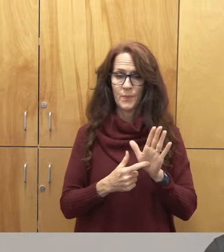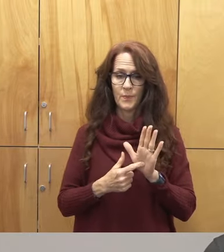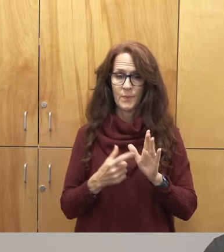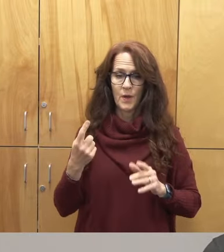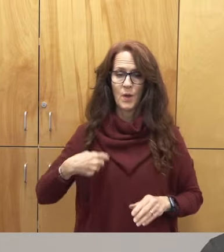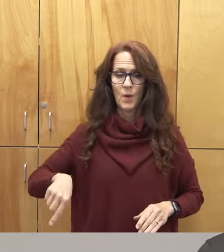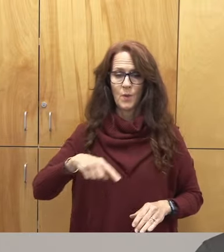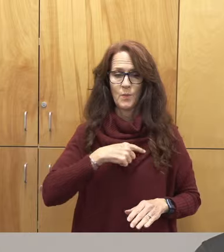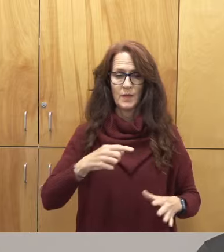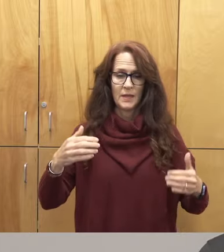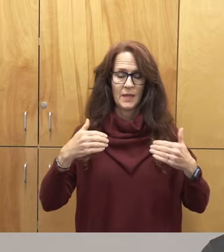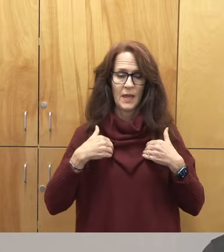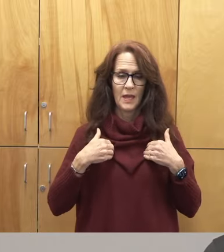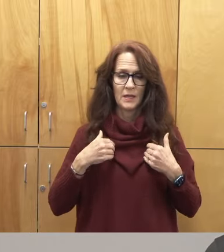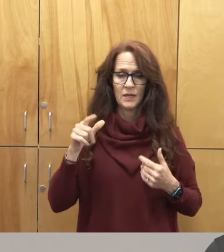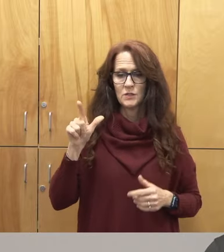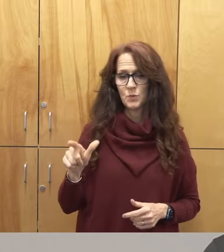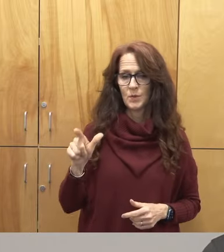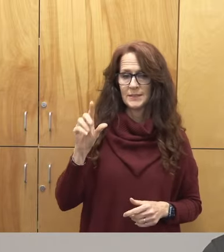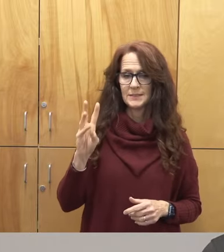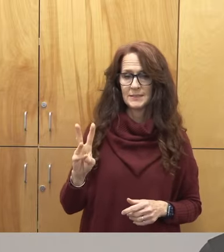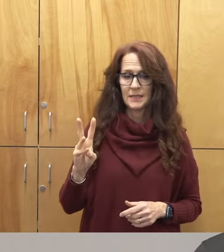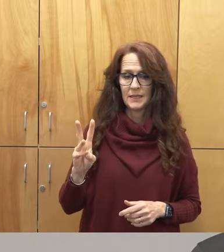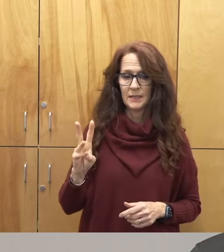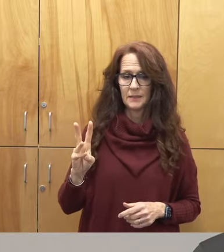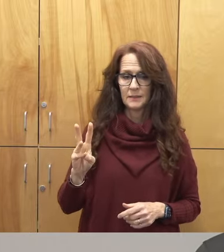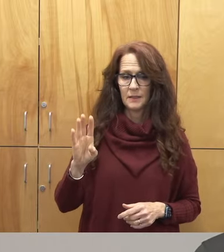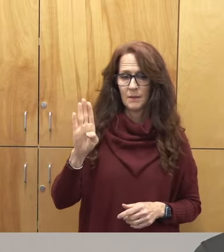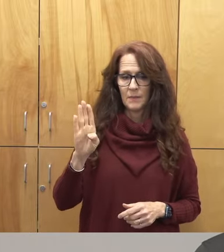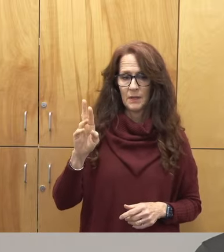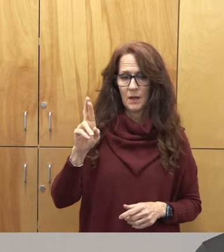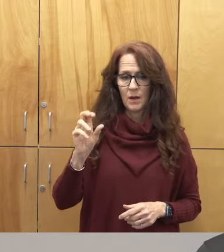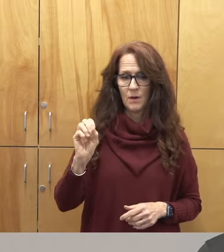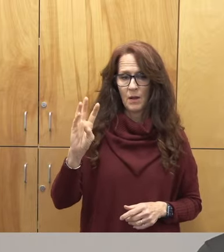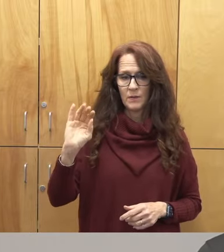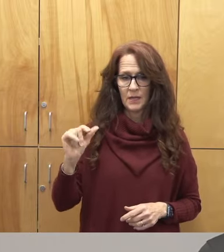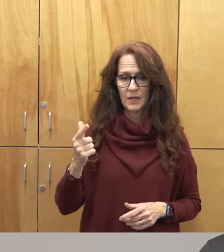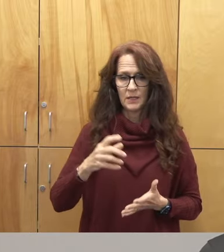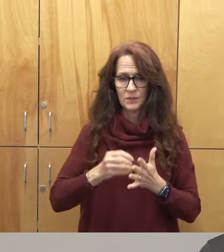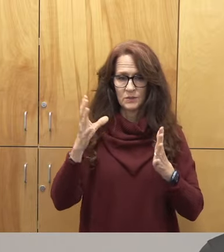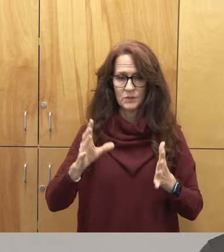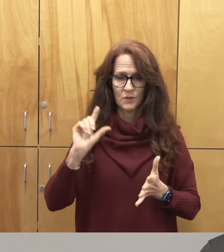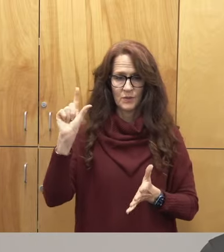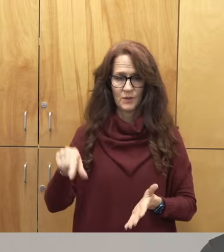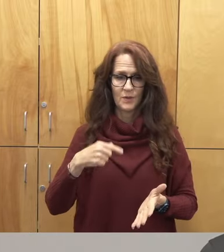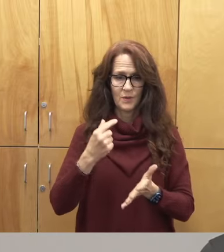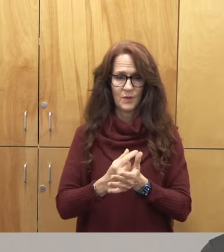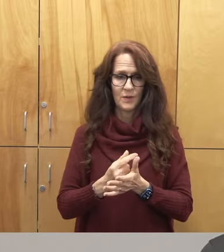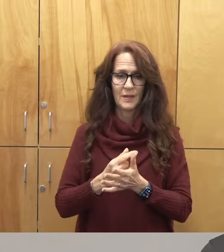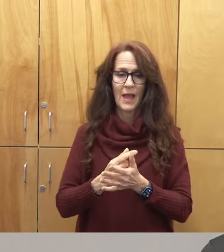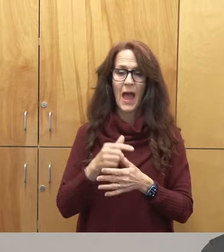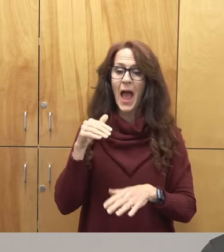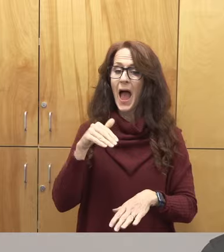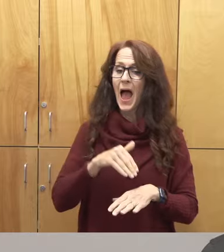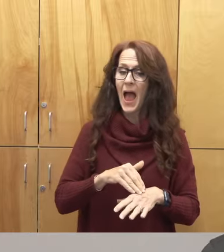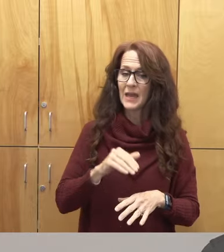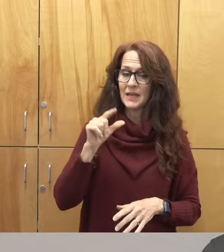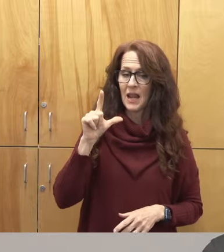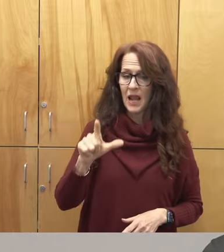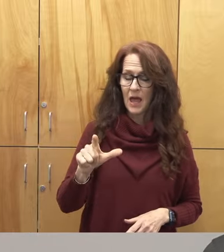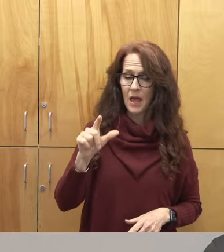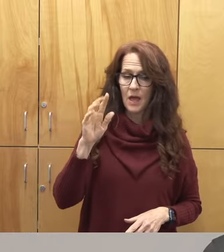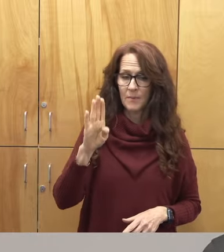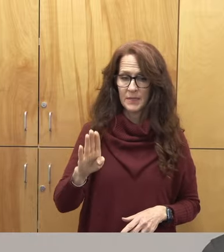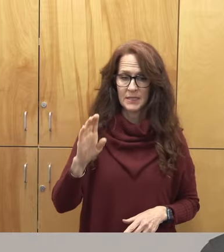we had 26 Browning students that graduated at Long Beach City College because